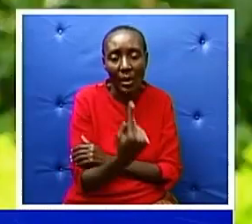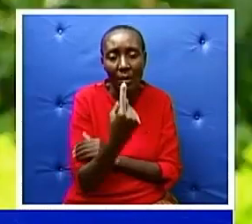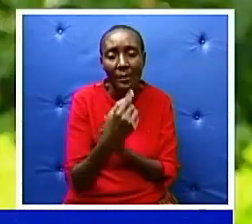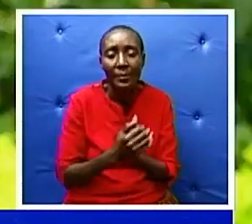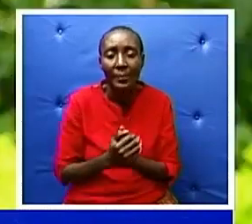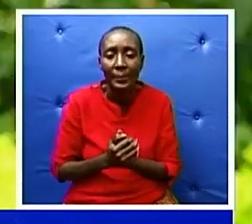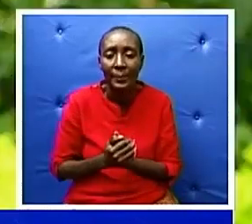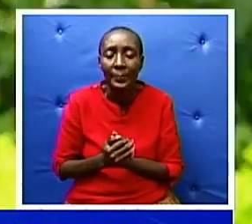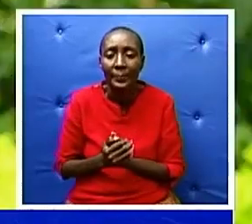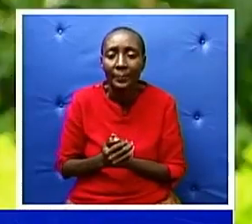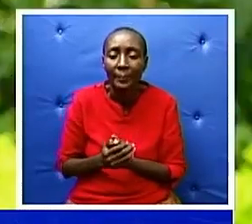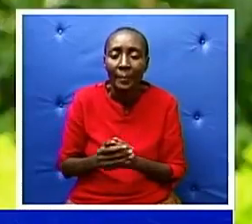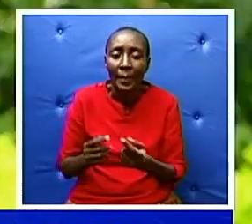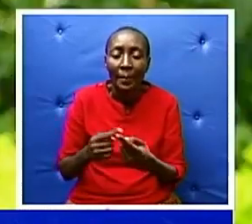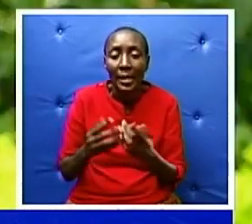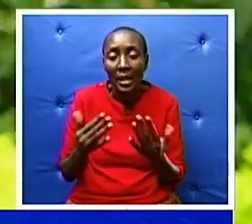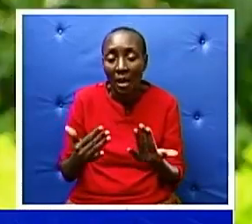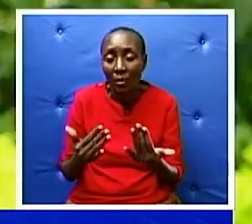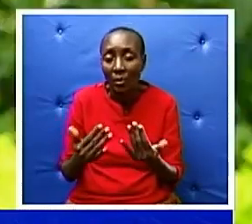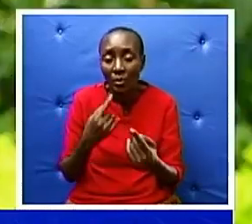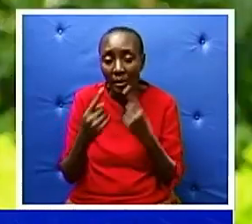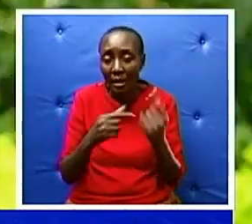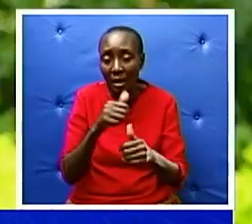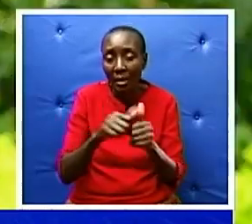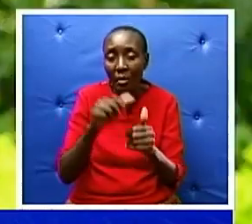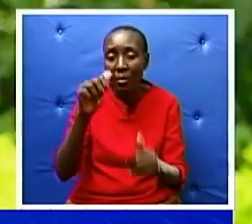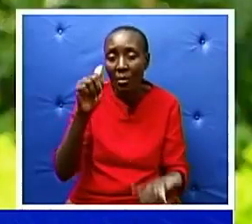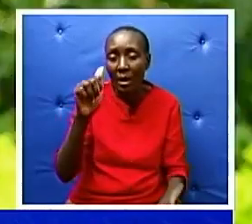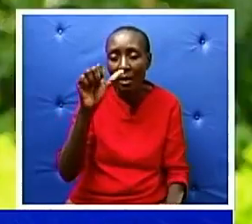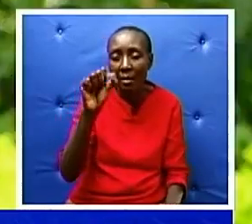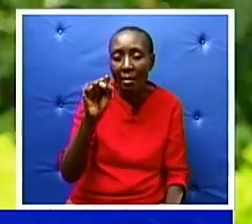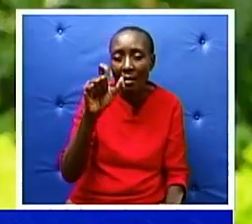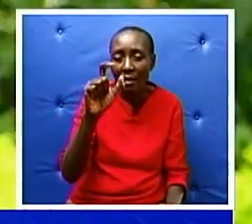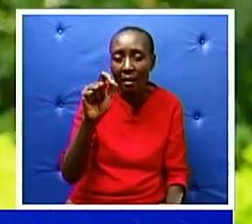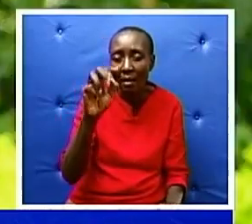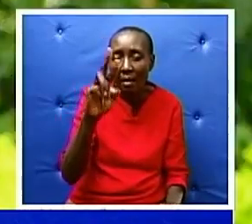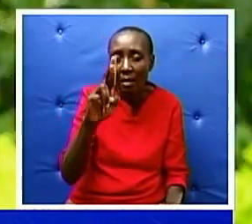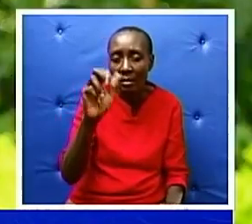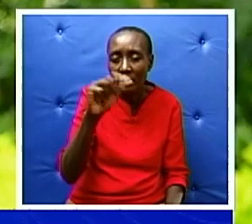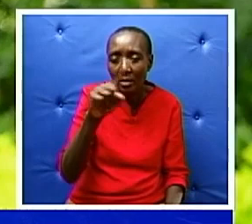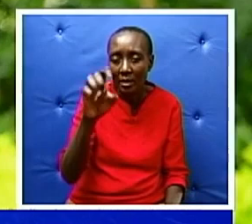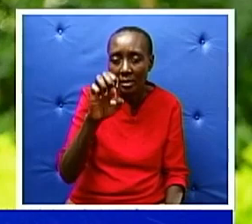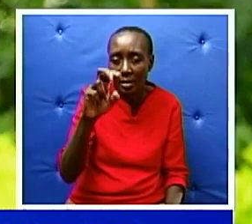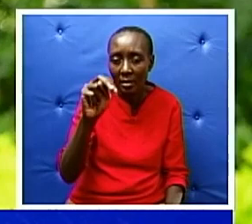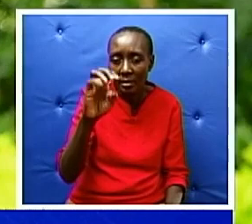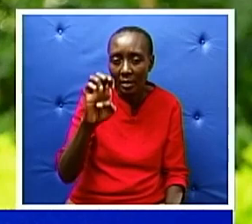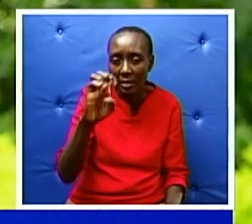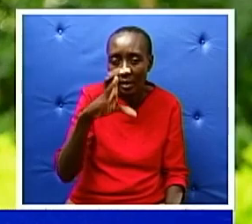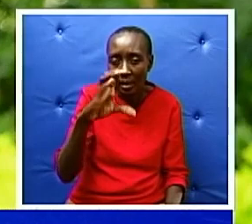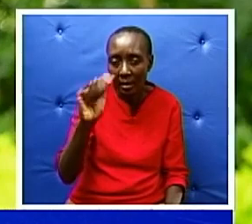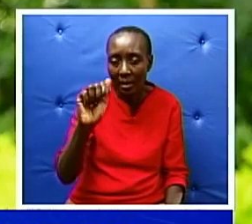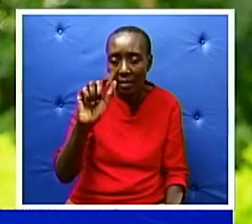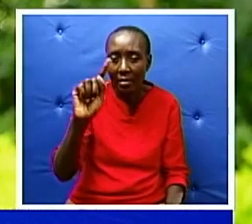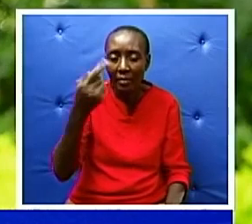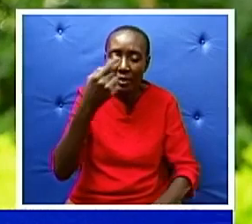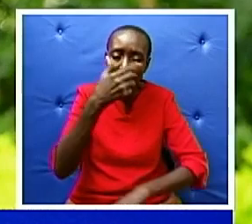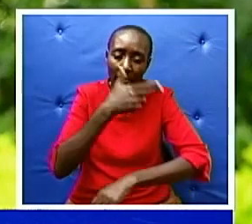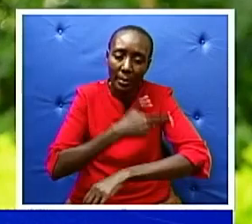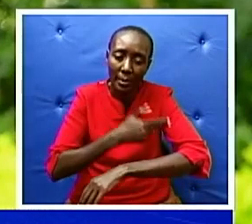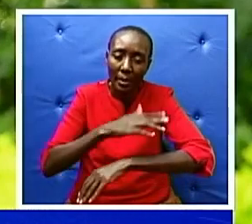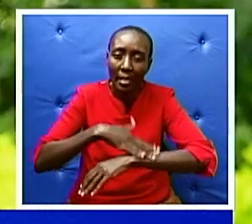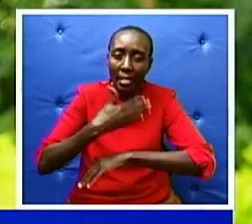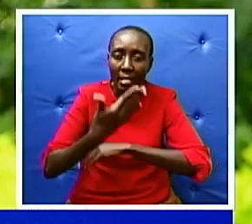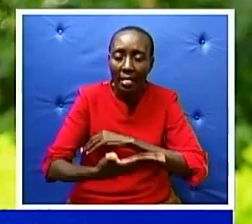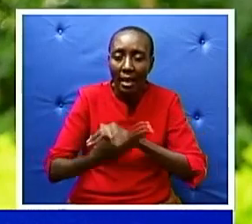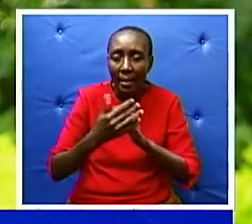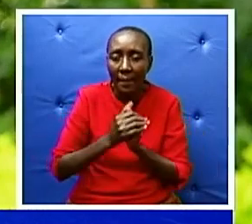at the AstraZeneca, the vaccine that is on rollout here in Kenya, the first jab then